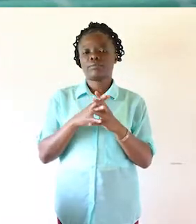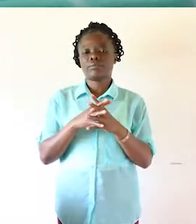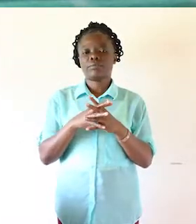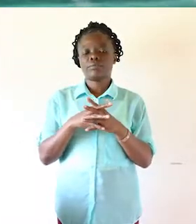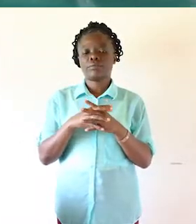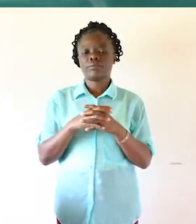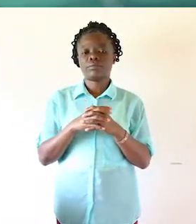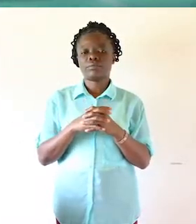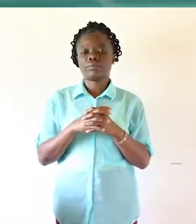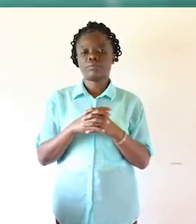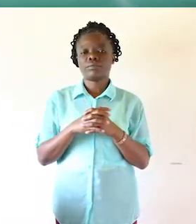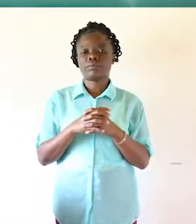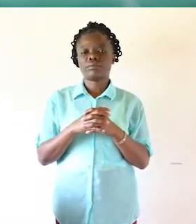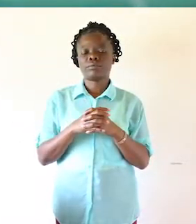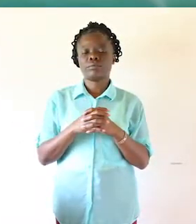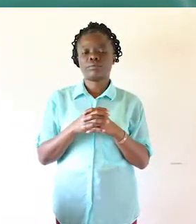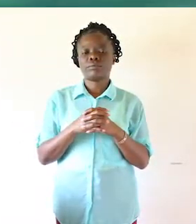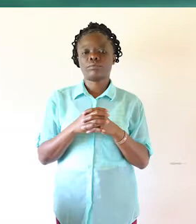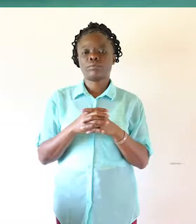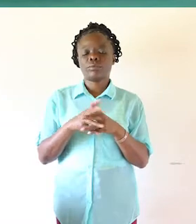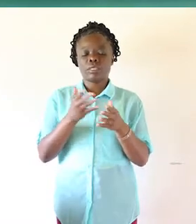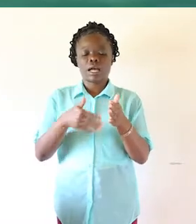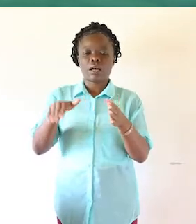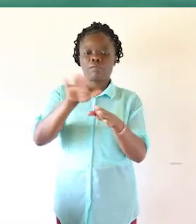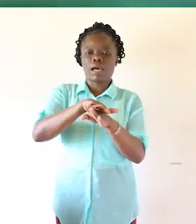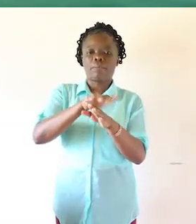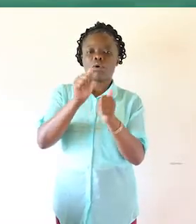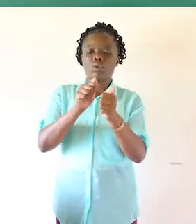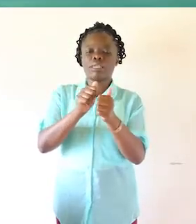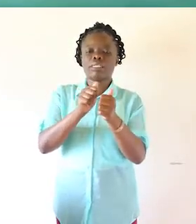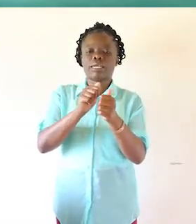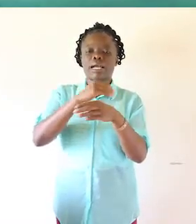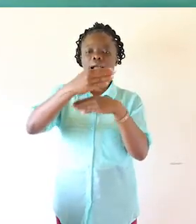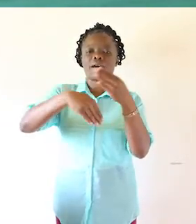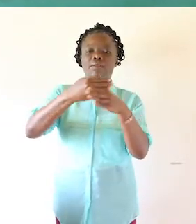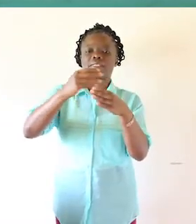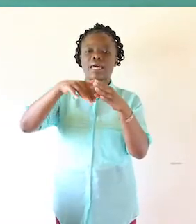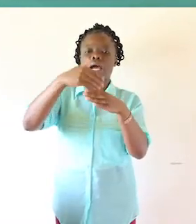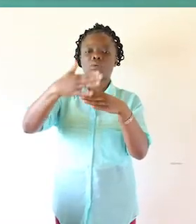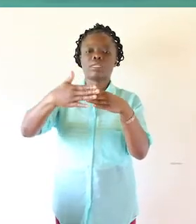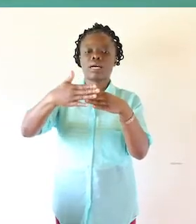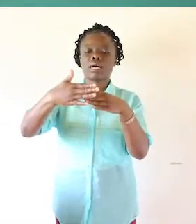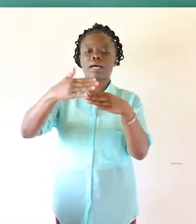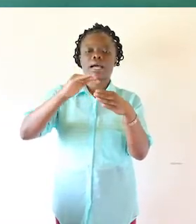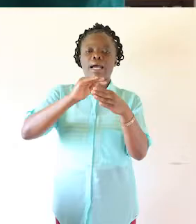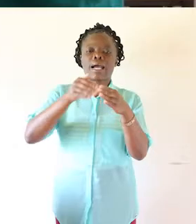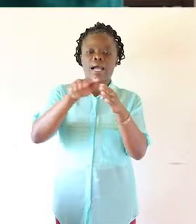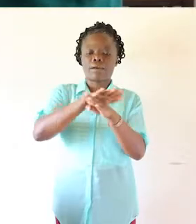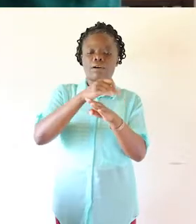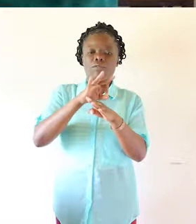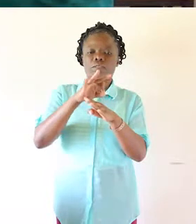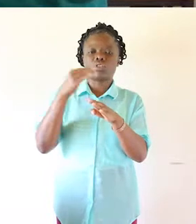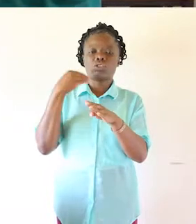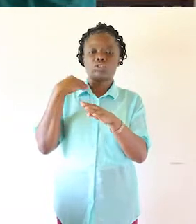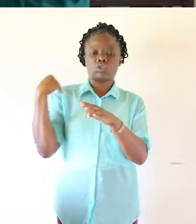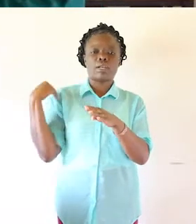Is naming the piece as a flap which covers the outer cover of a shoulder bag.